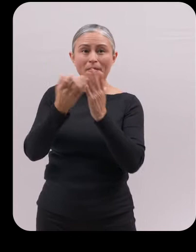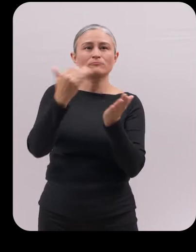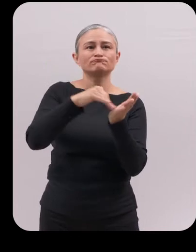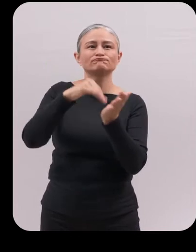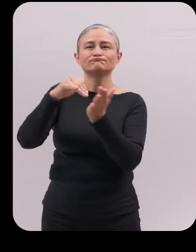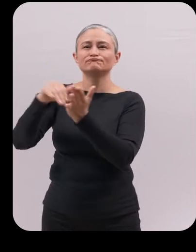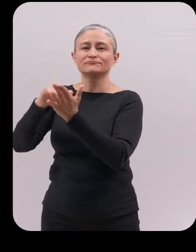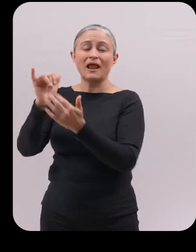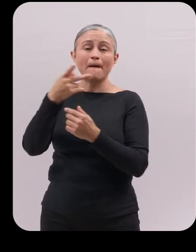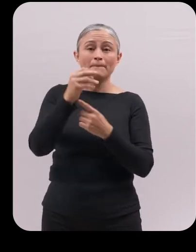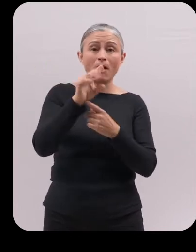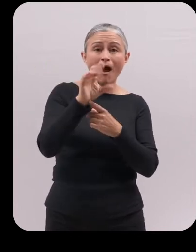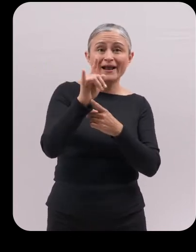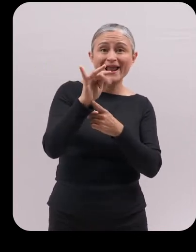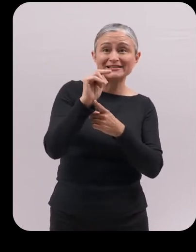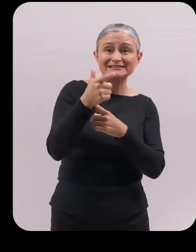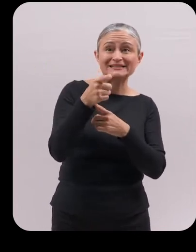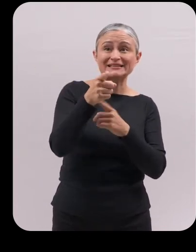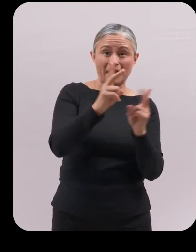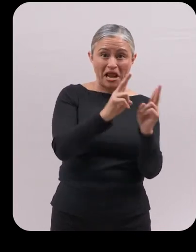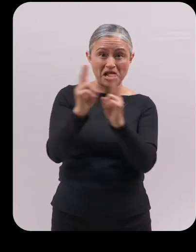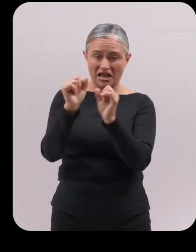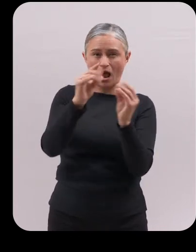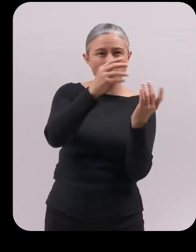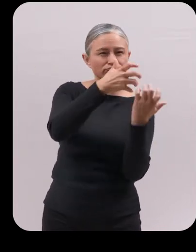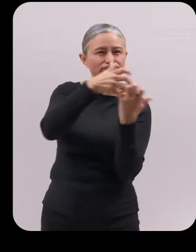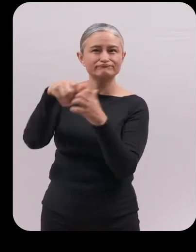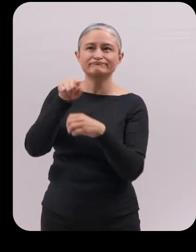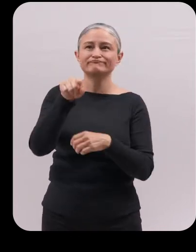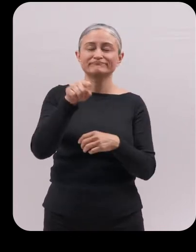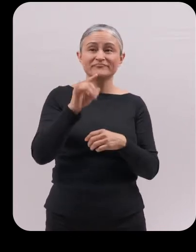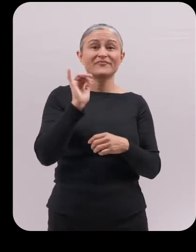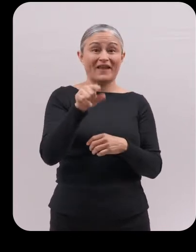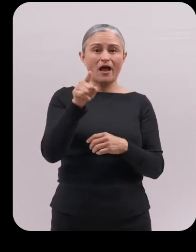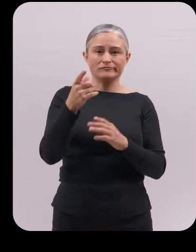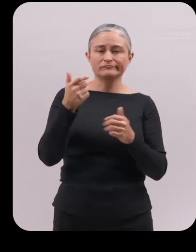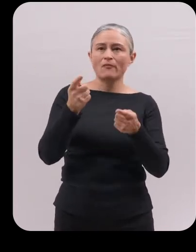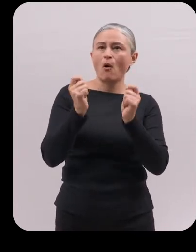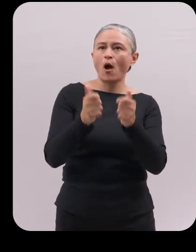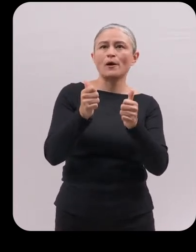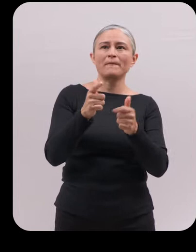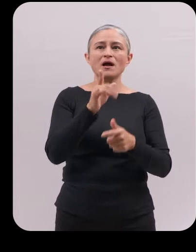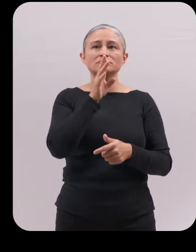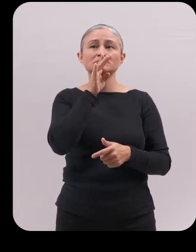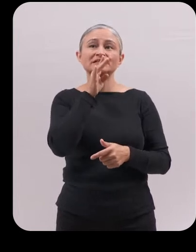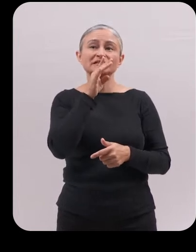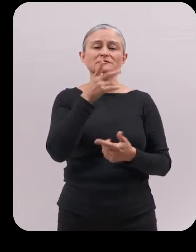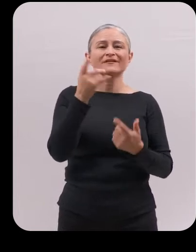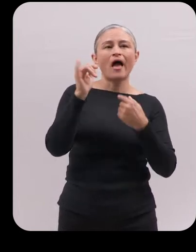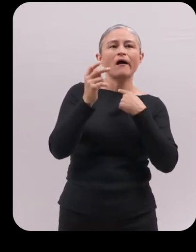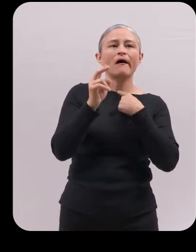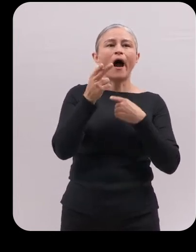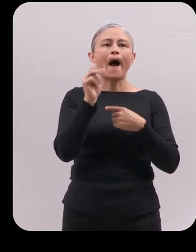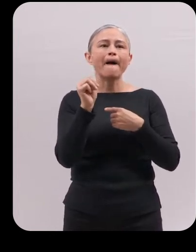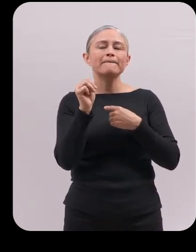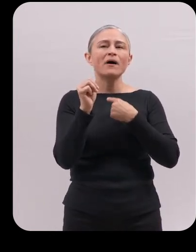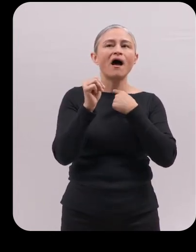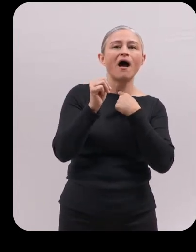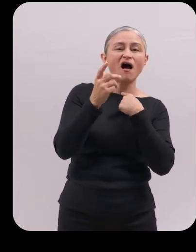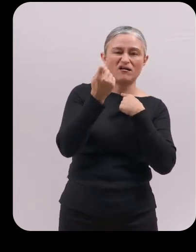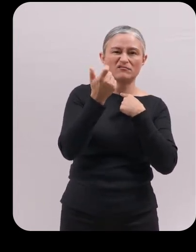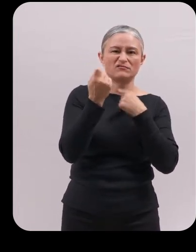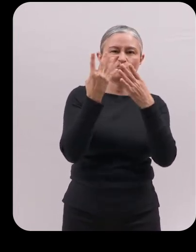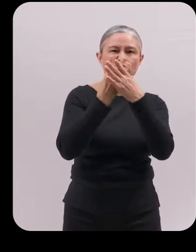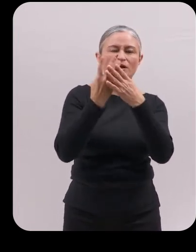podcast editing. They built a workflow to automatically remove speaker artifacts like ahs and ums from audio